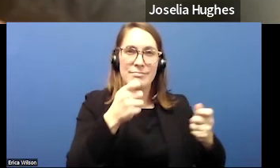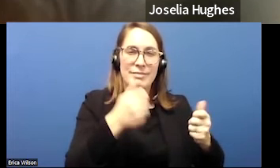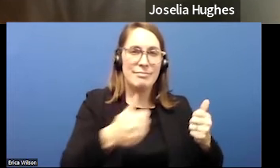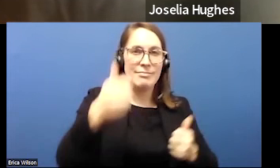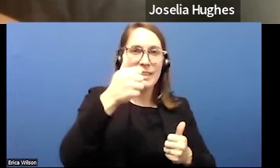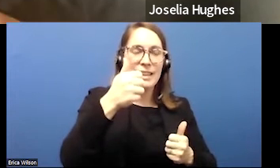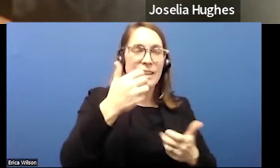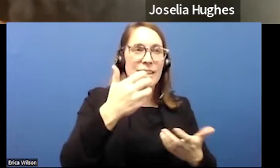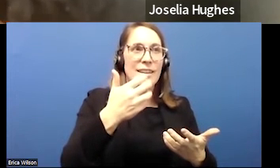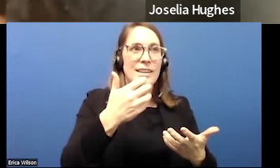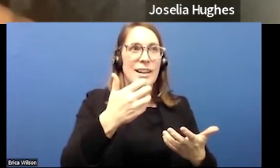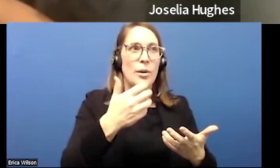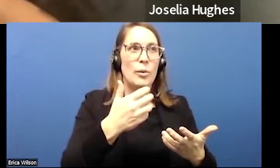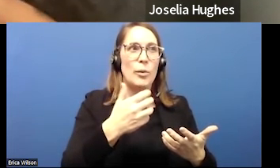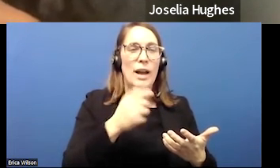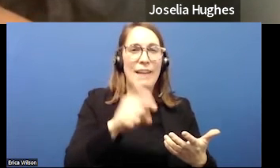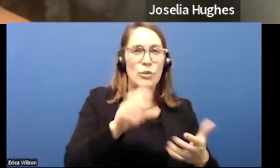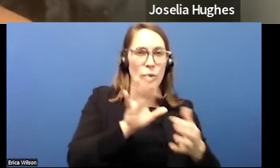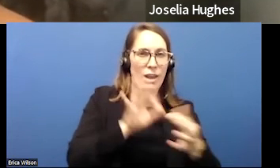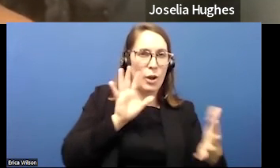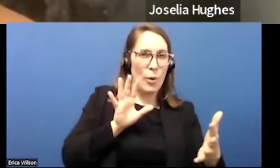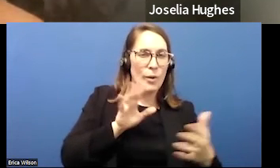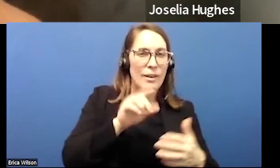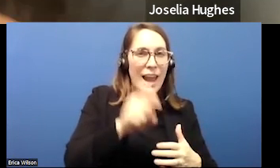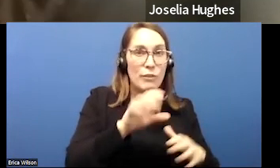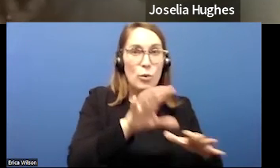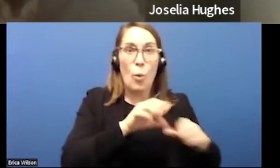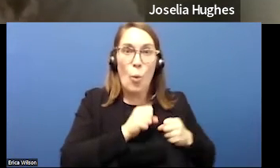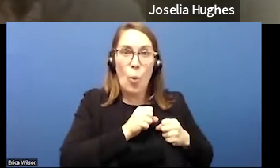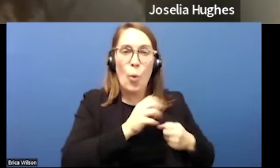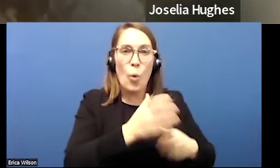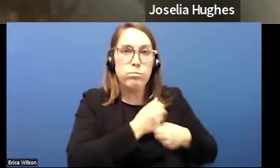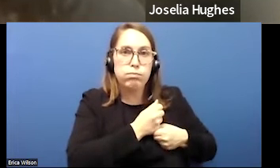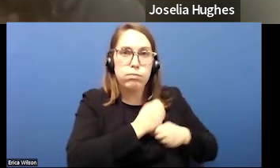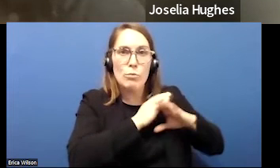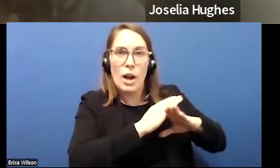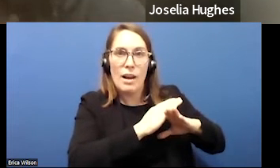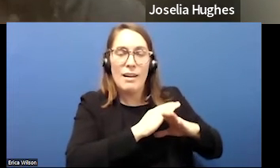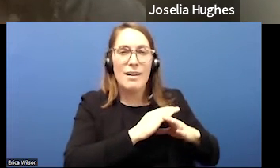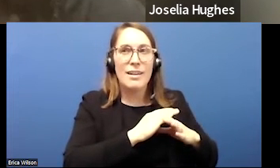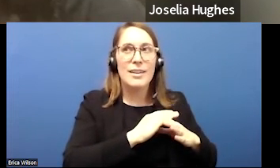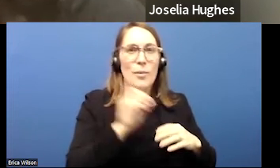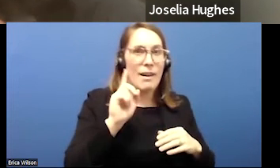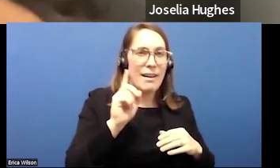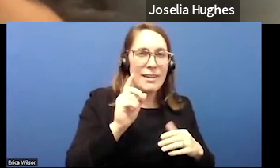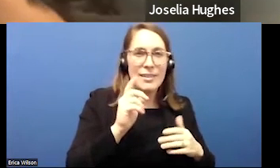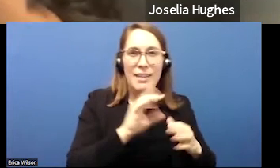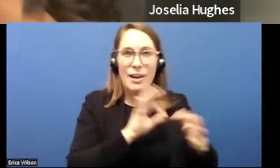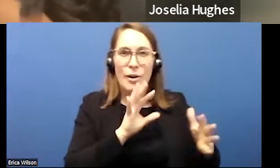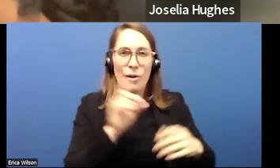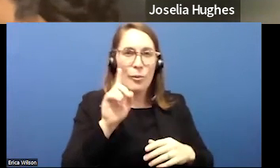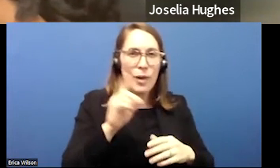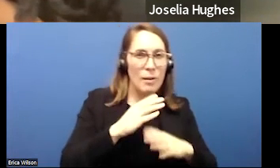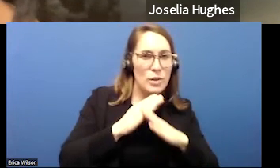Like what one needs to let go of, what does one need to like hold on to, Mm-hmm. what needs